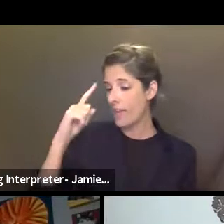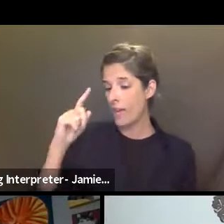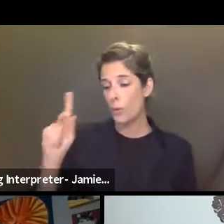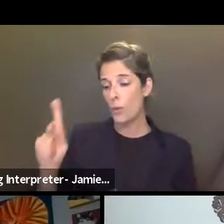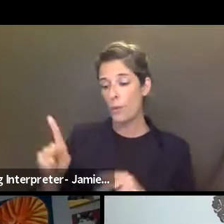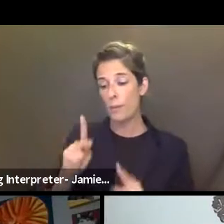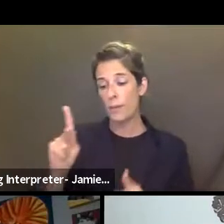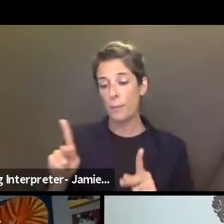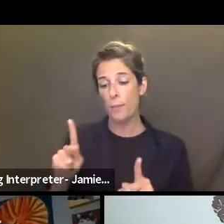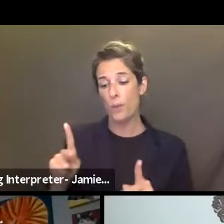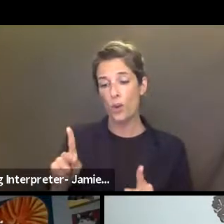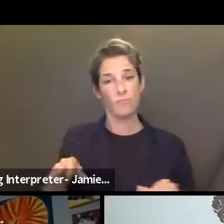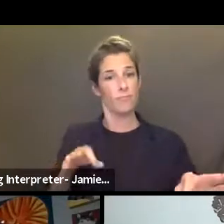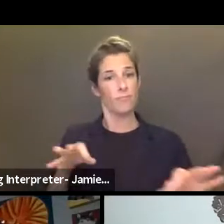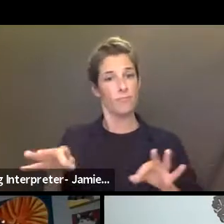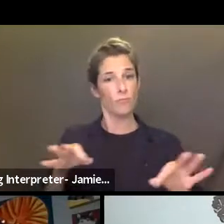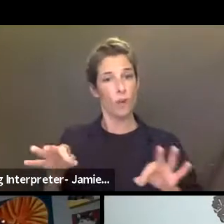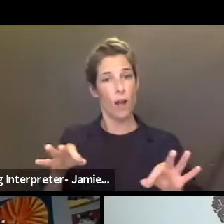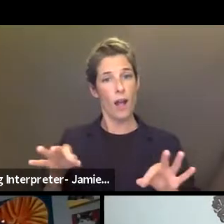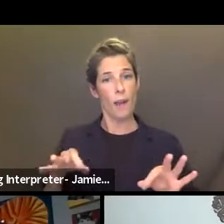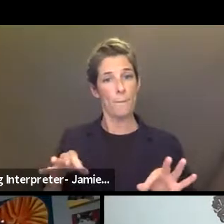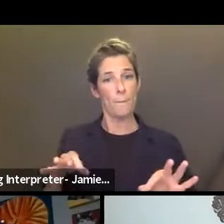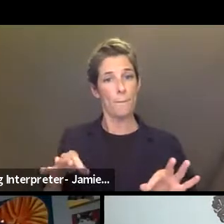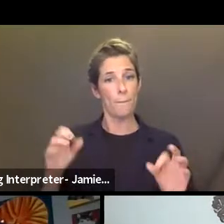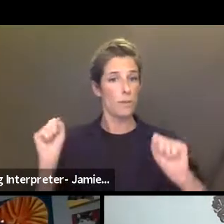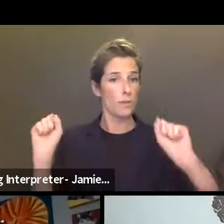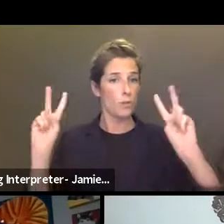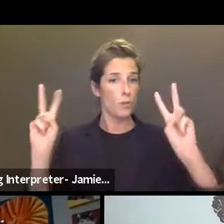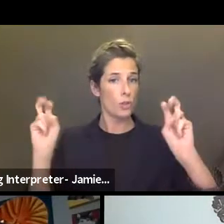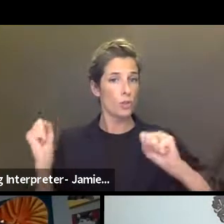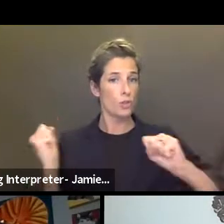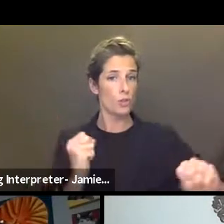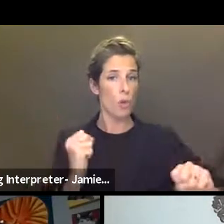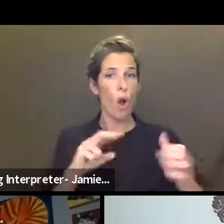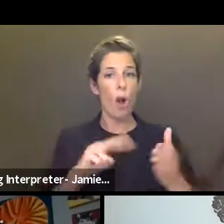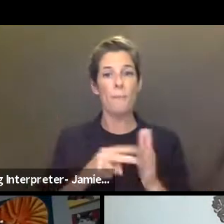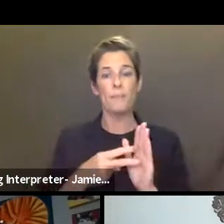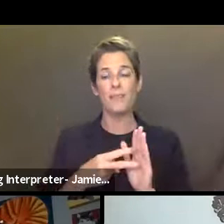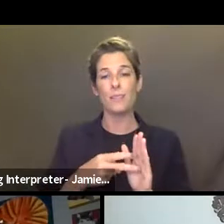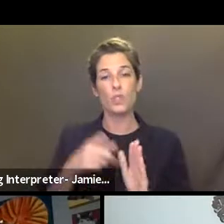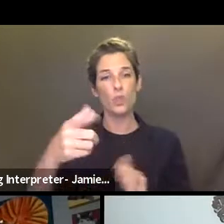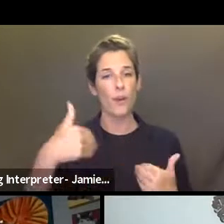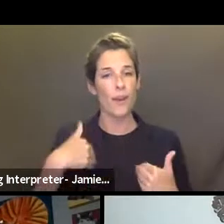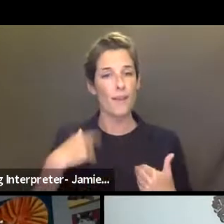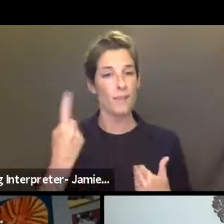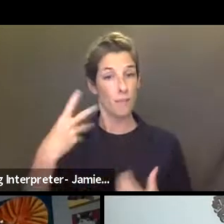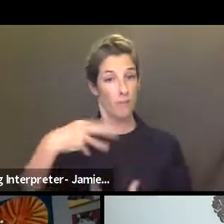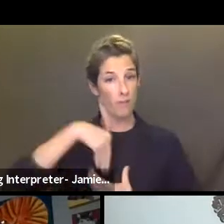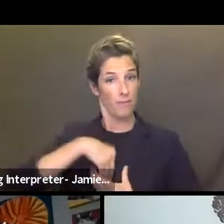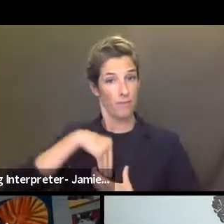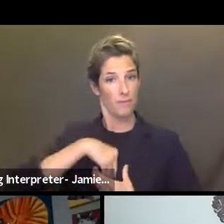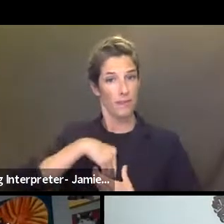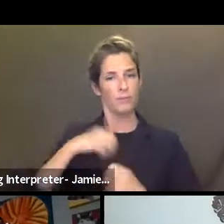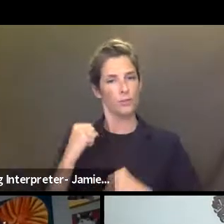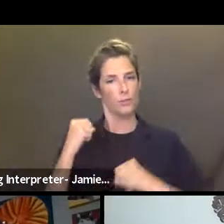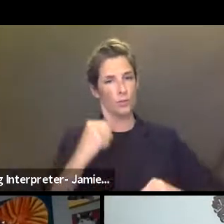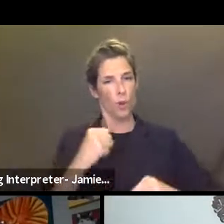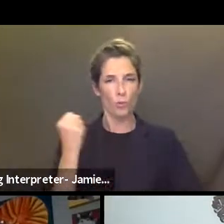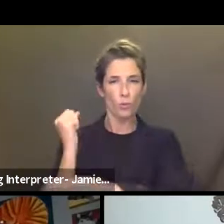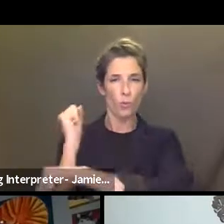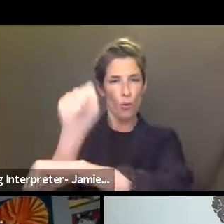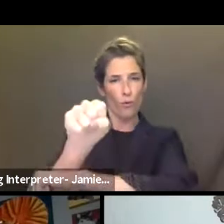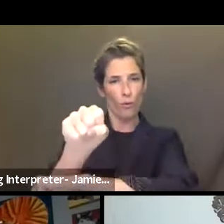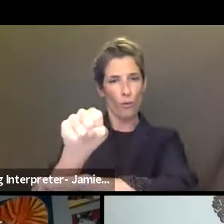of, you know, oh, wow, you must have had some internal strength to survive the challenges that